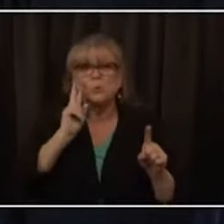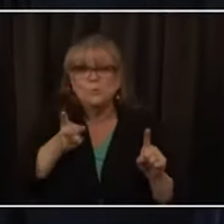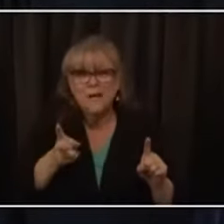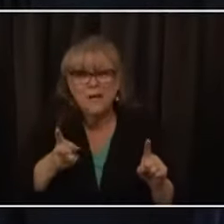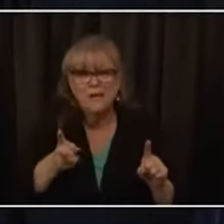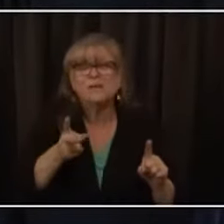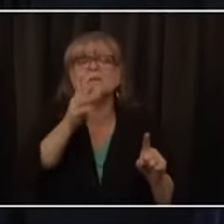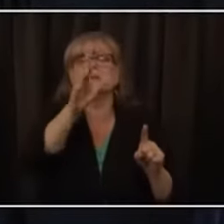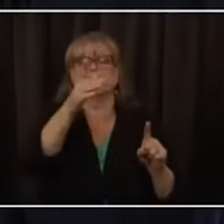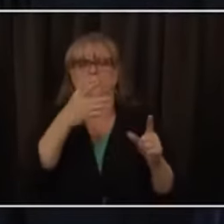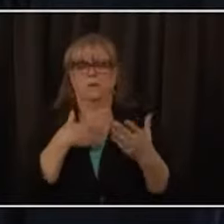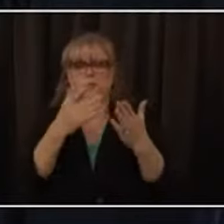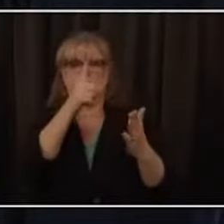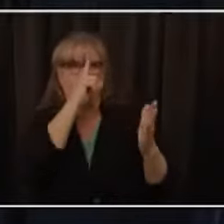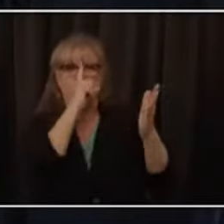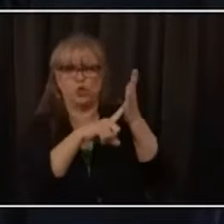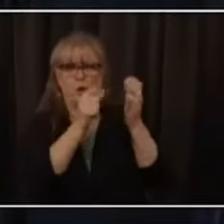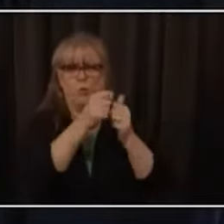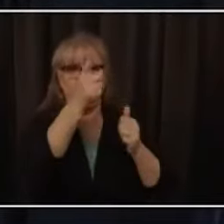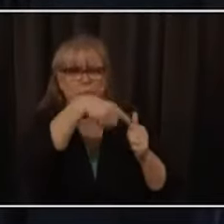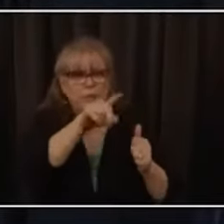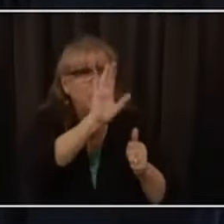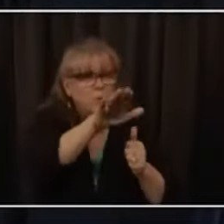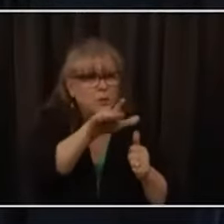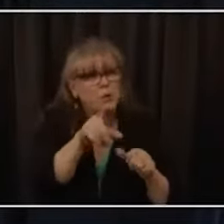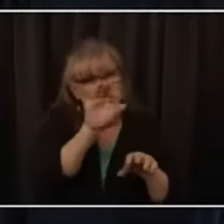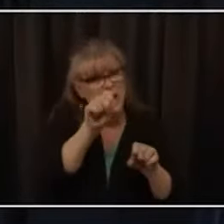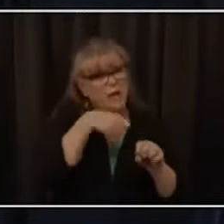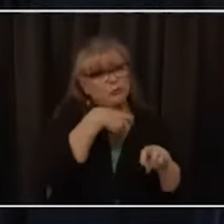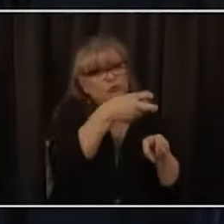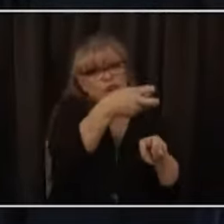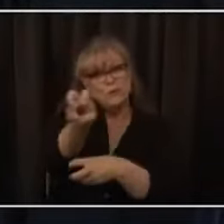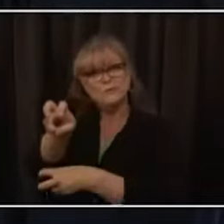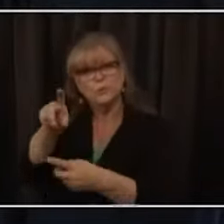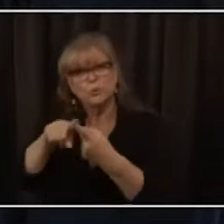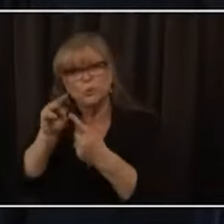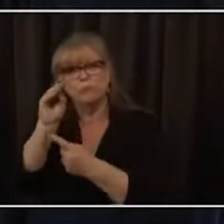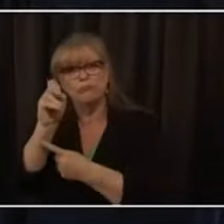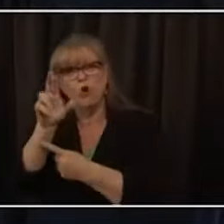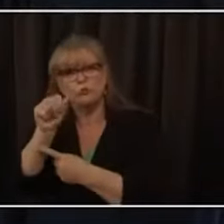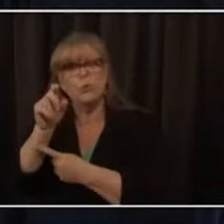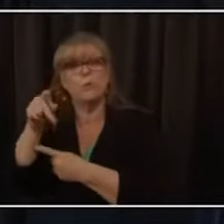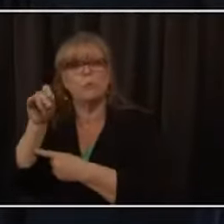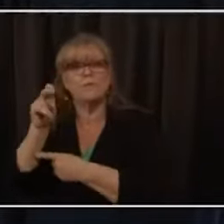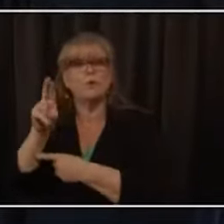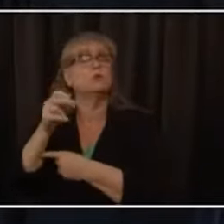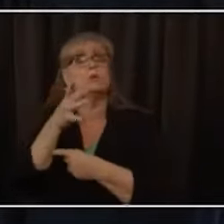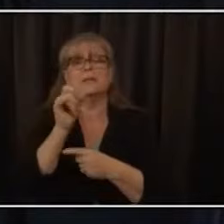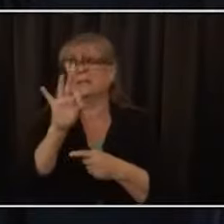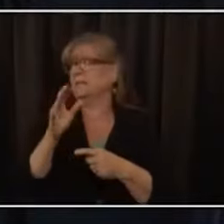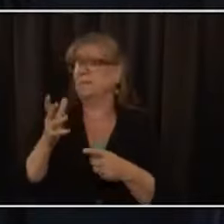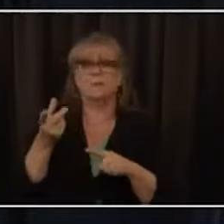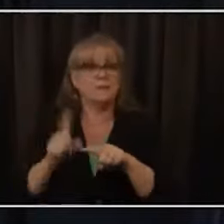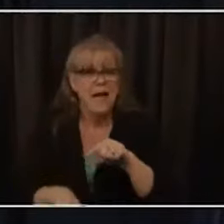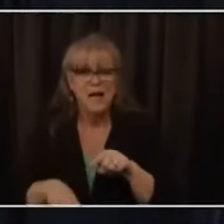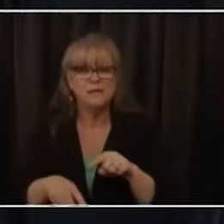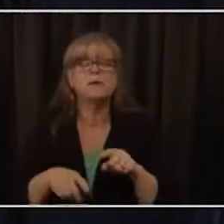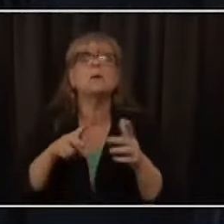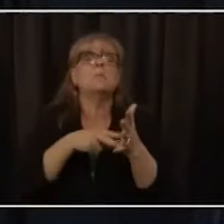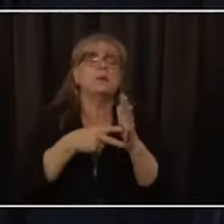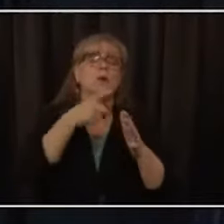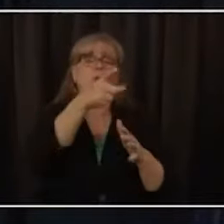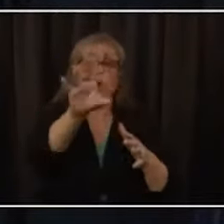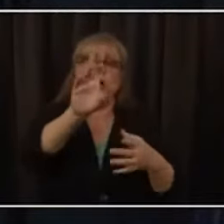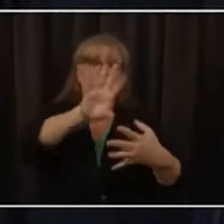or Pfizer, and you can go in and still get vaccinated on schedule. Some of them cannot, and we'll have to reschedule you, and then you can reschedule elsewhere. Or if